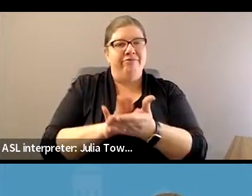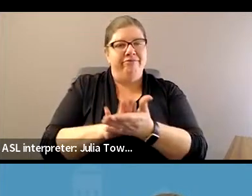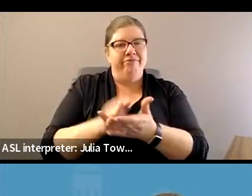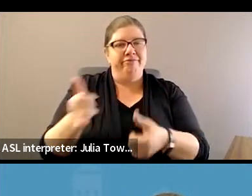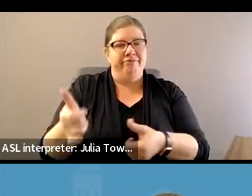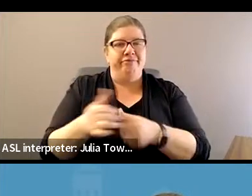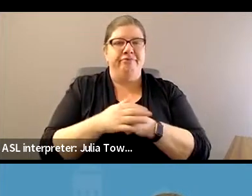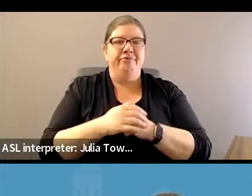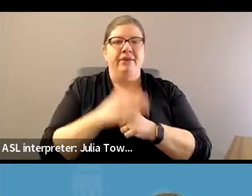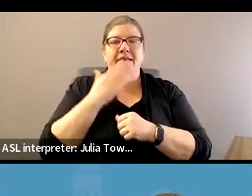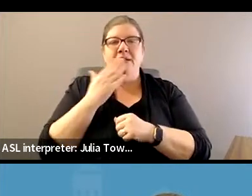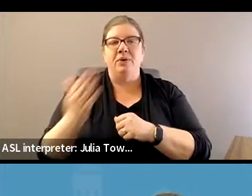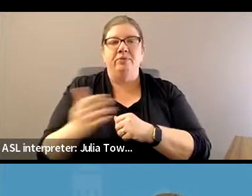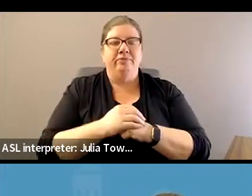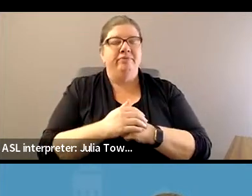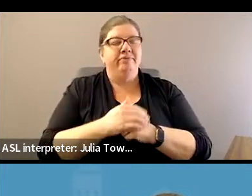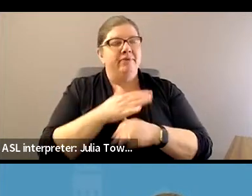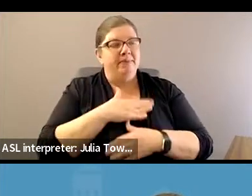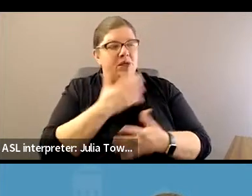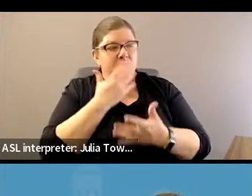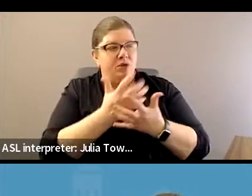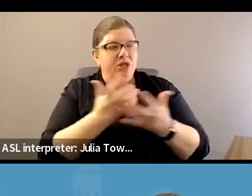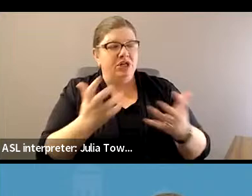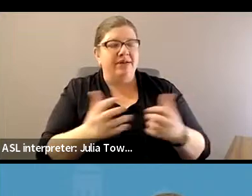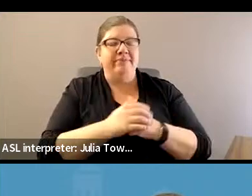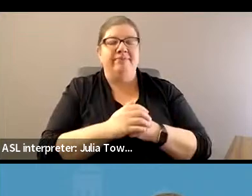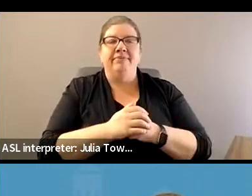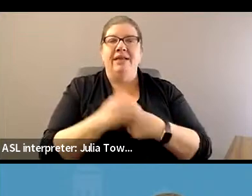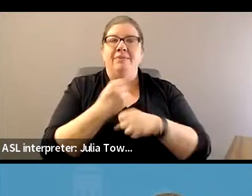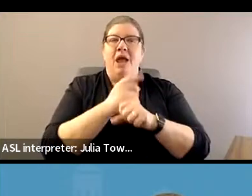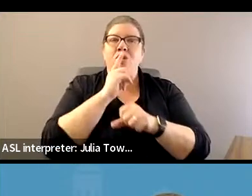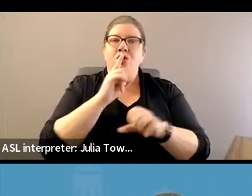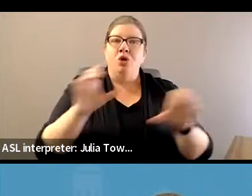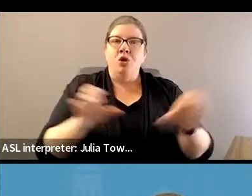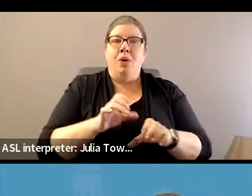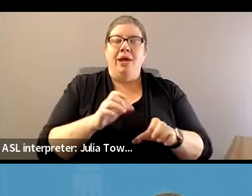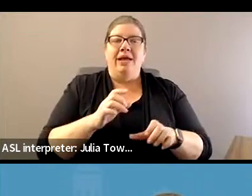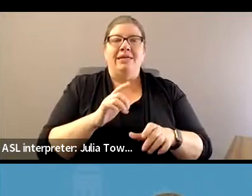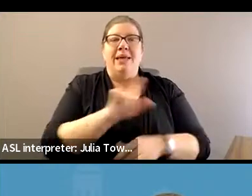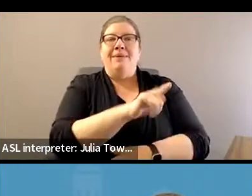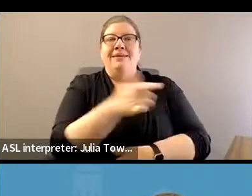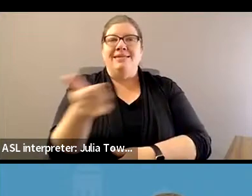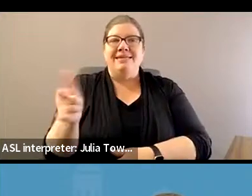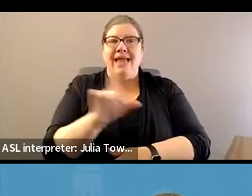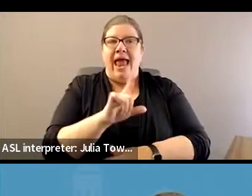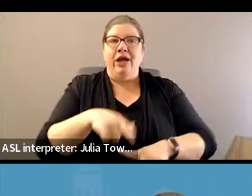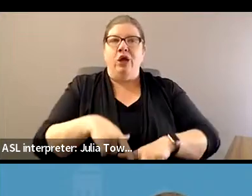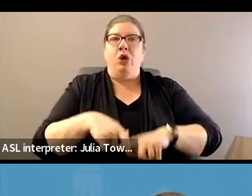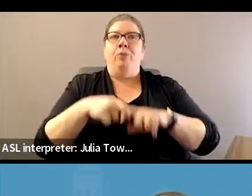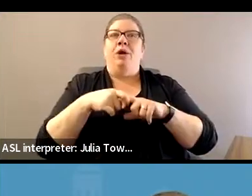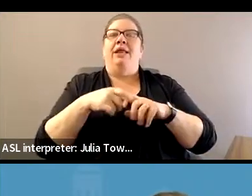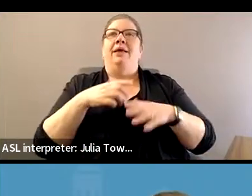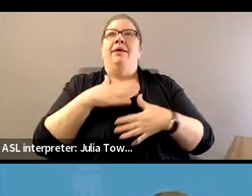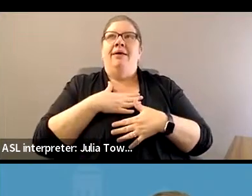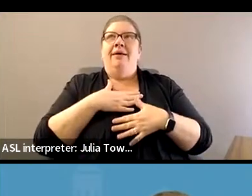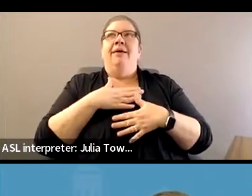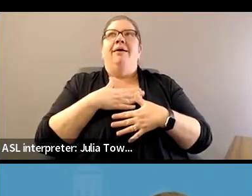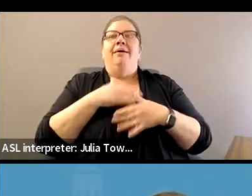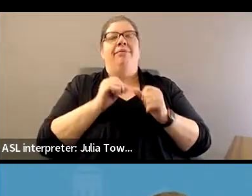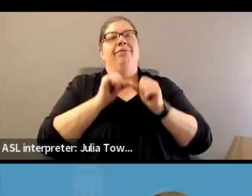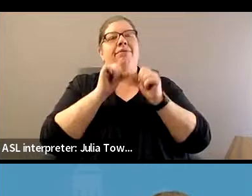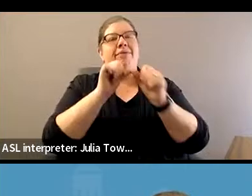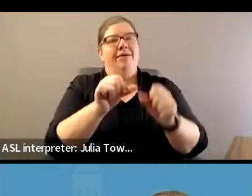So thank you. Much appreciated. And let's make sure we're doing some staggered breathing in this work. Let's keep our note going.